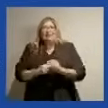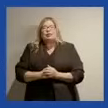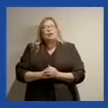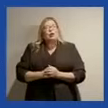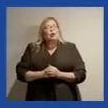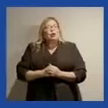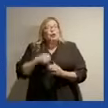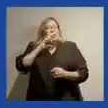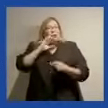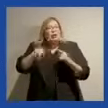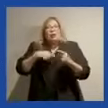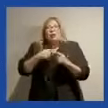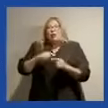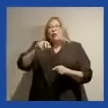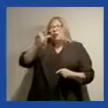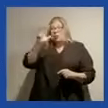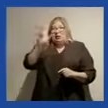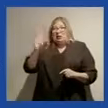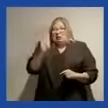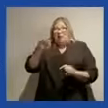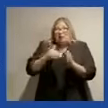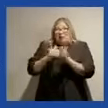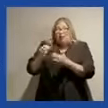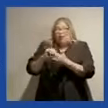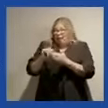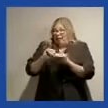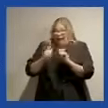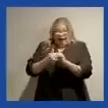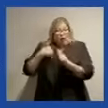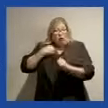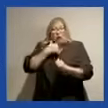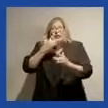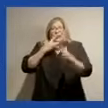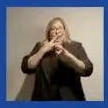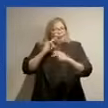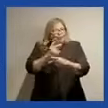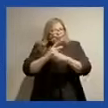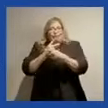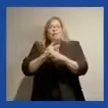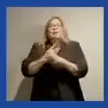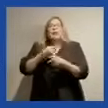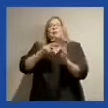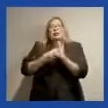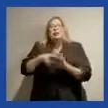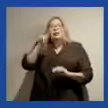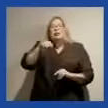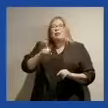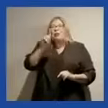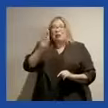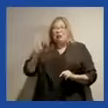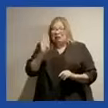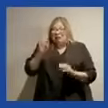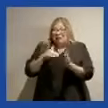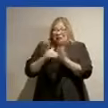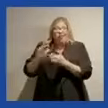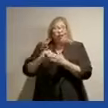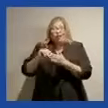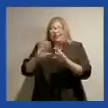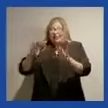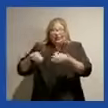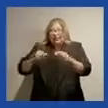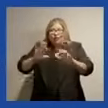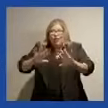how we propose to do it. 7.95% reductions, roughly 8% reductions. That includes my office. That includes